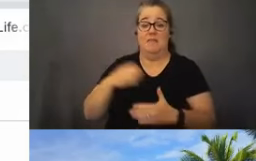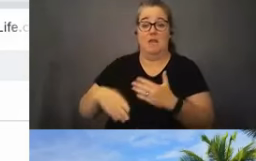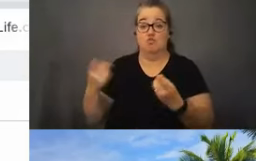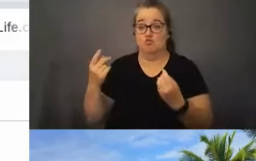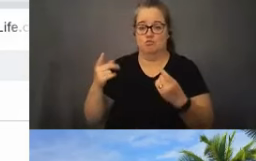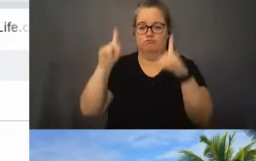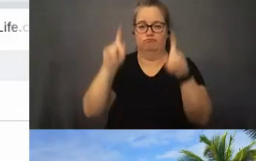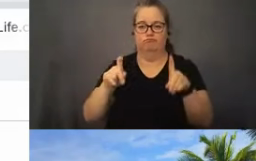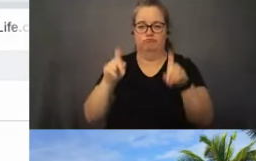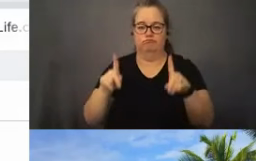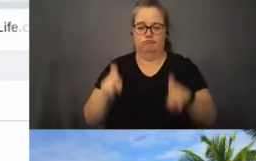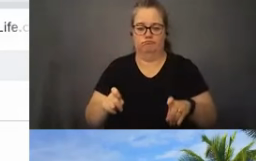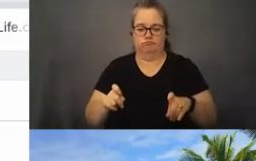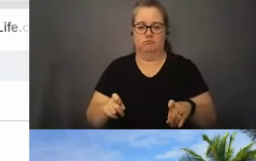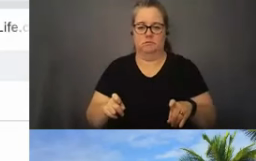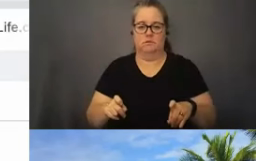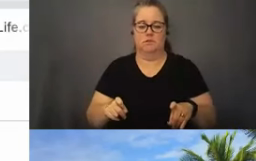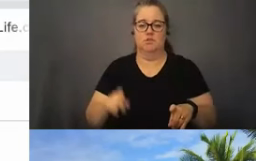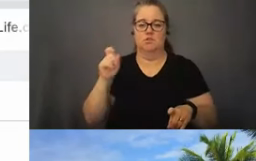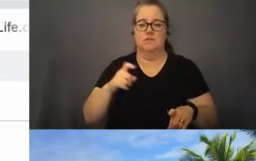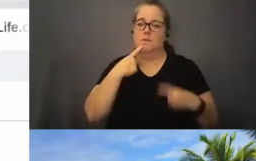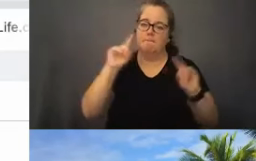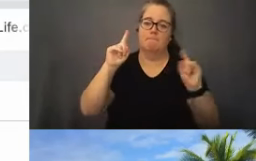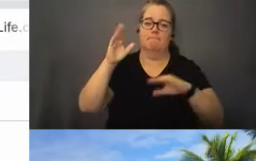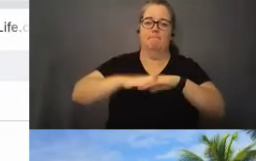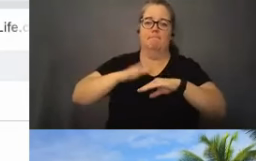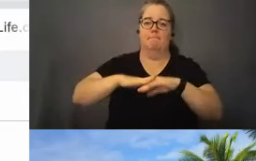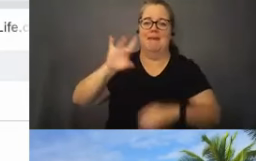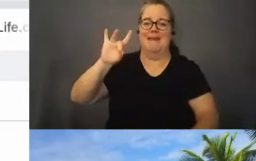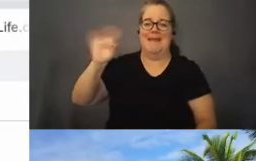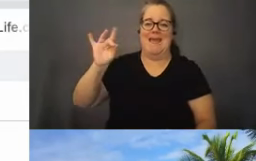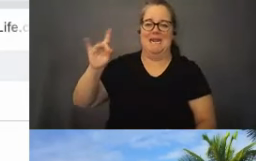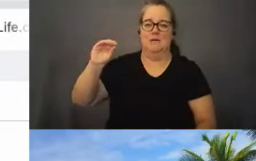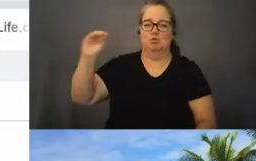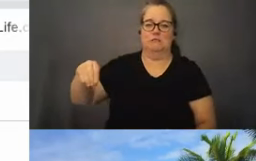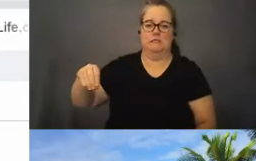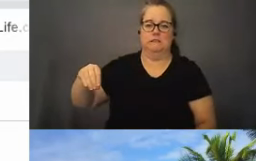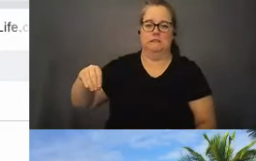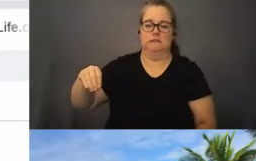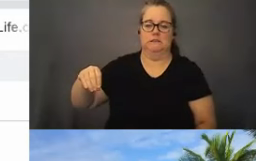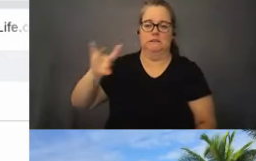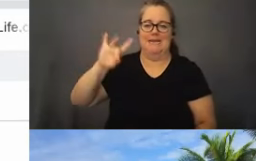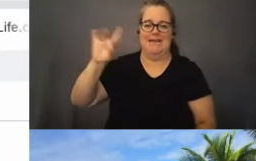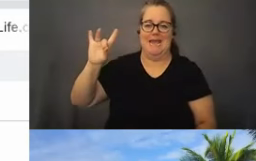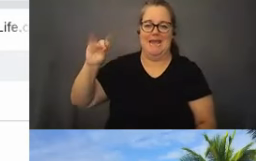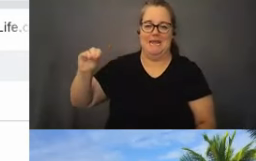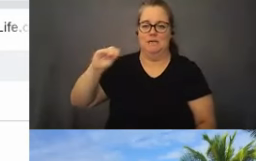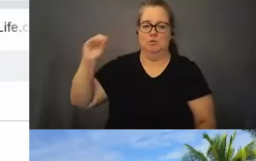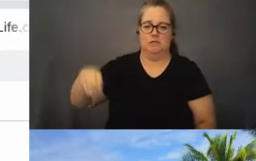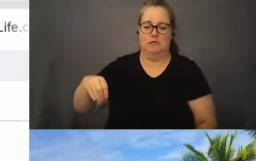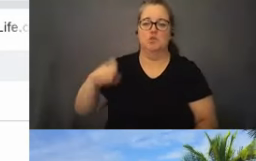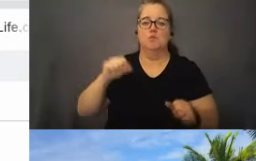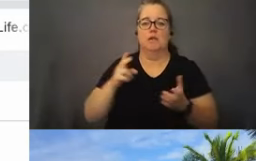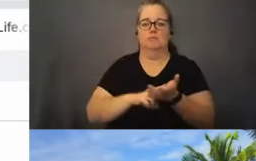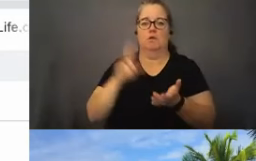test. You need to get an 80% to pass, but you can log out, You can finish